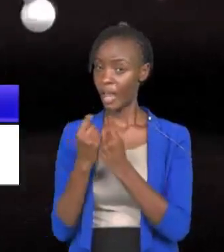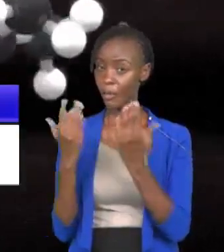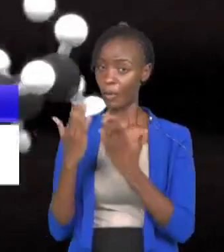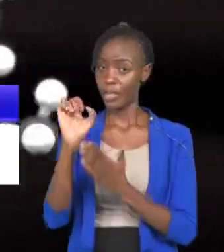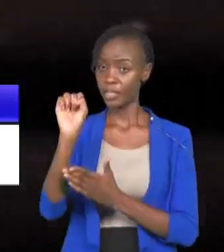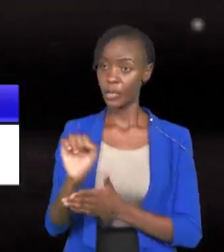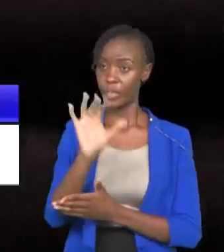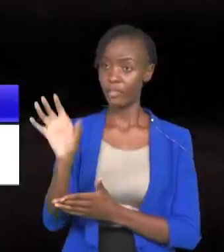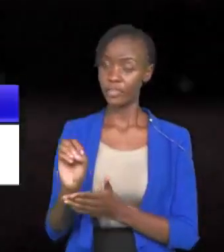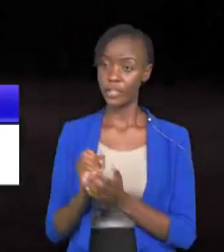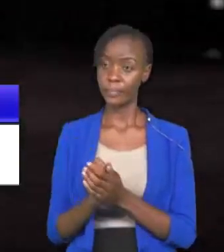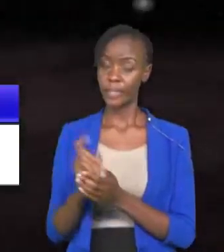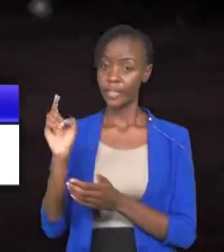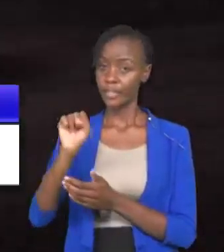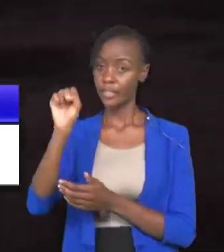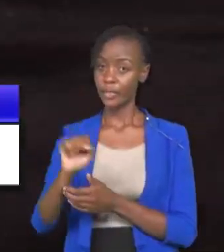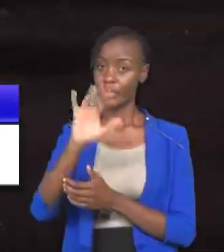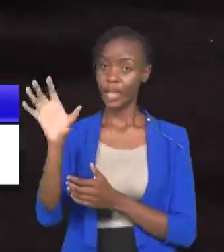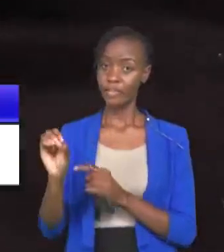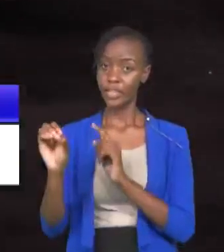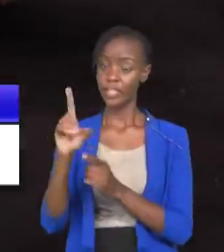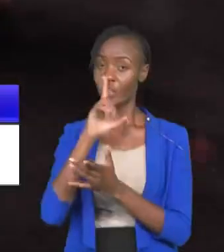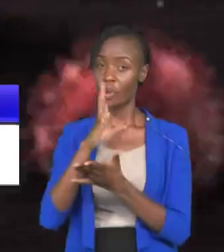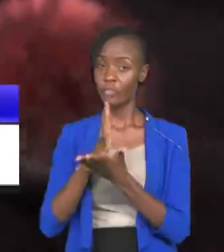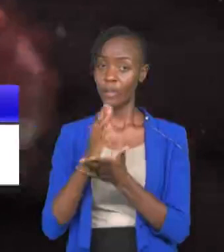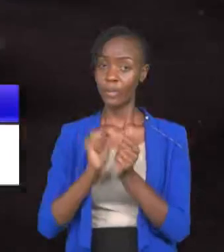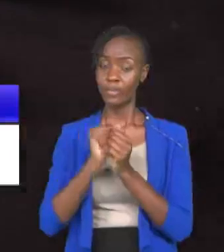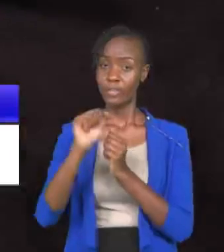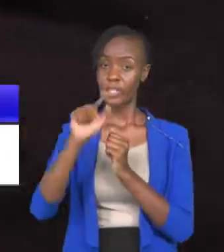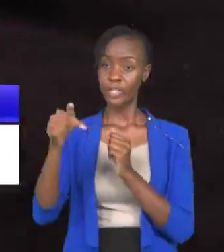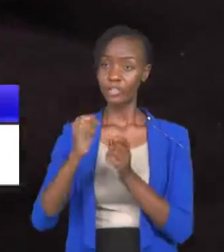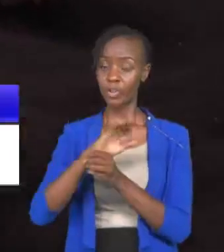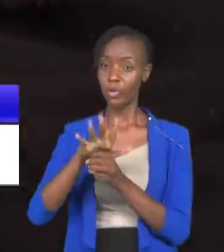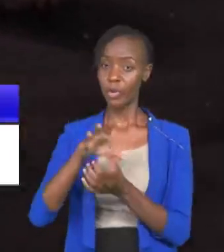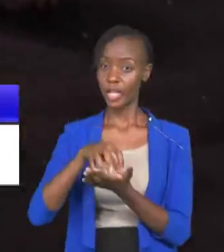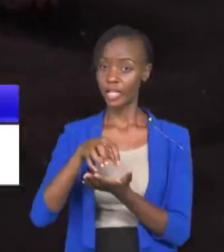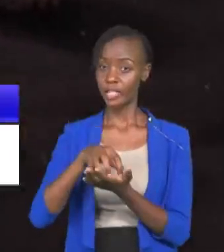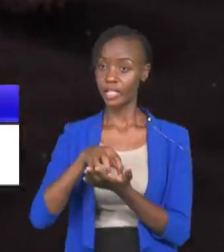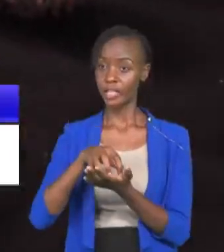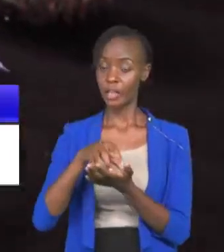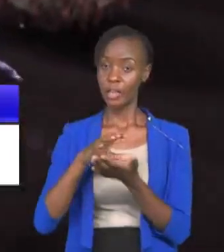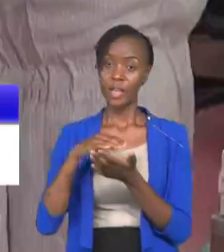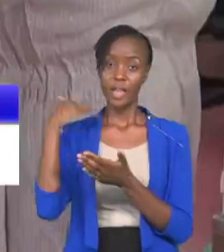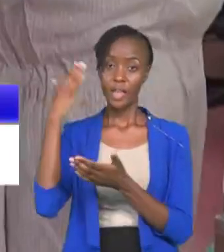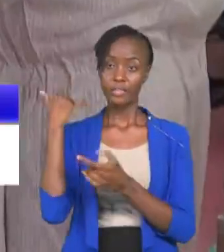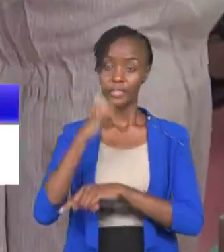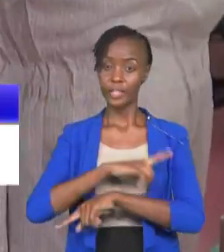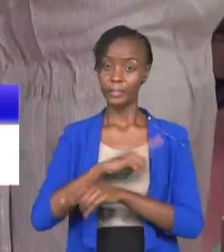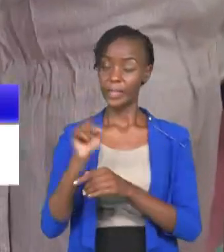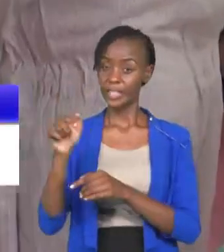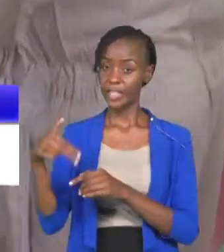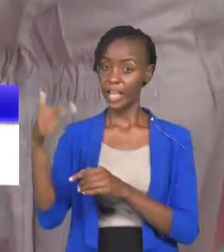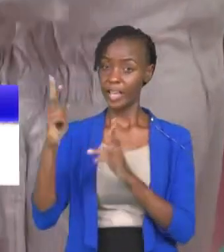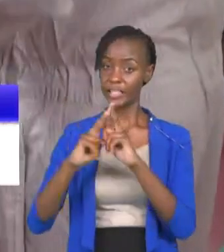in South Africa, which at the time was recording more than 15,000 cases of COVID-19 infections daily, the highest